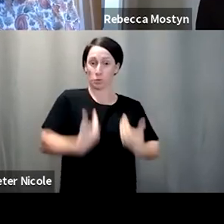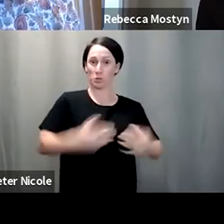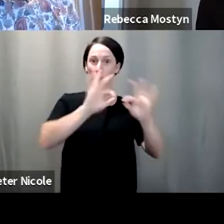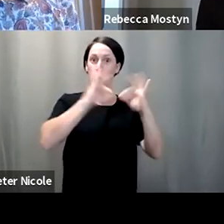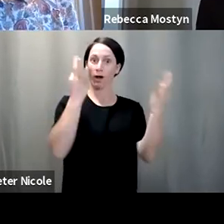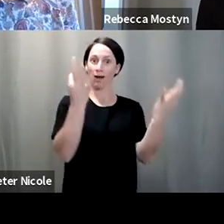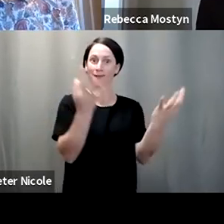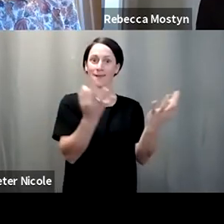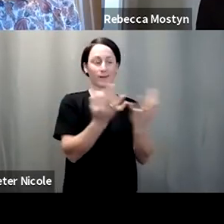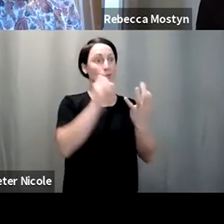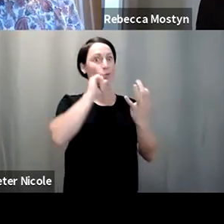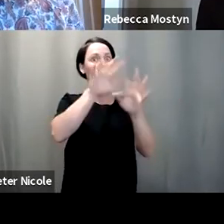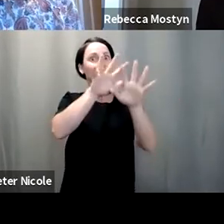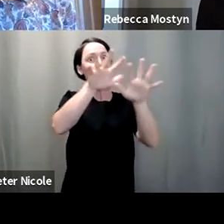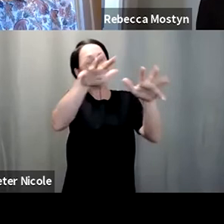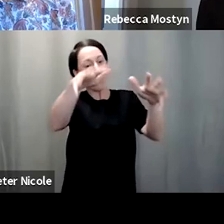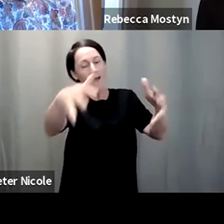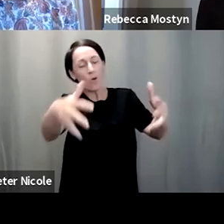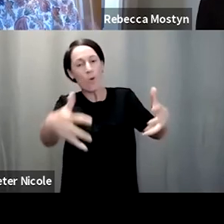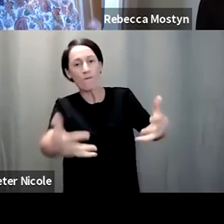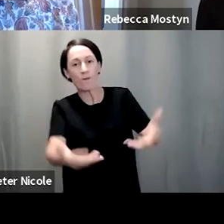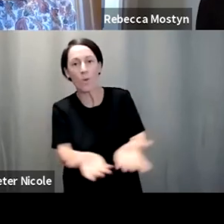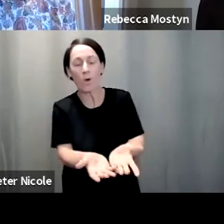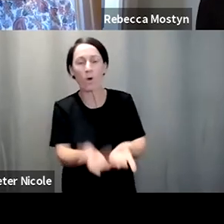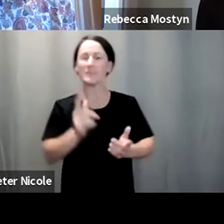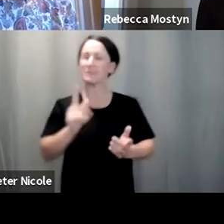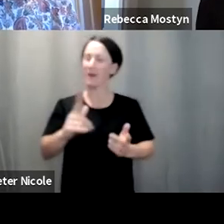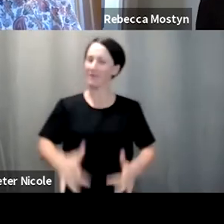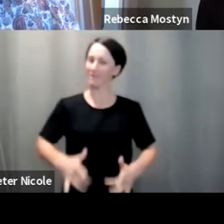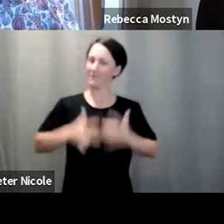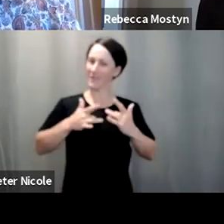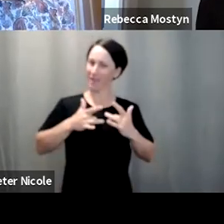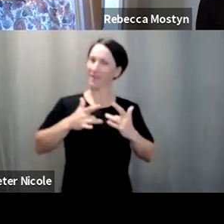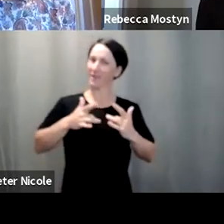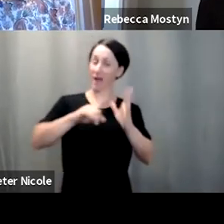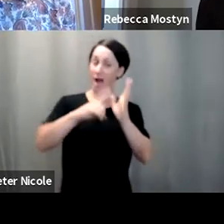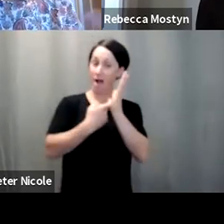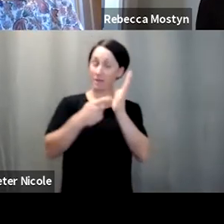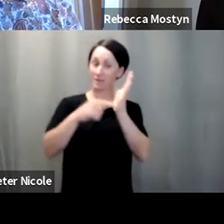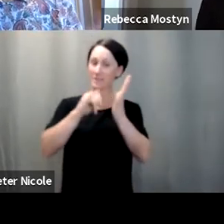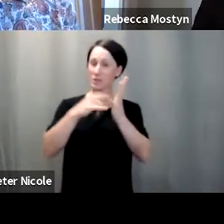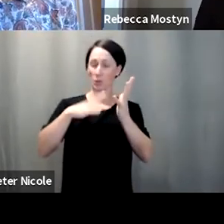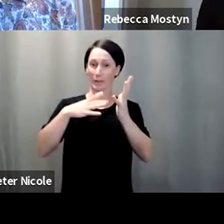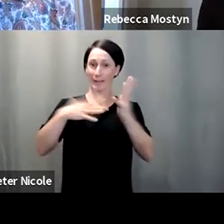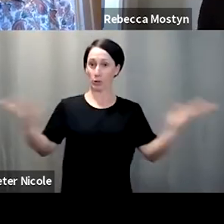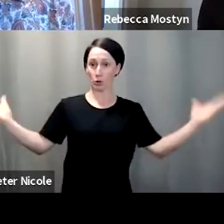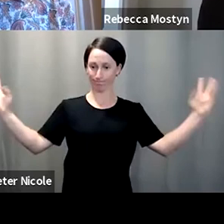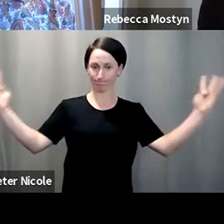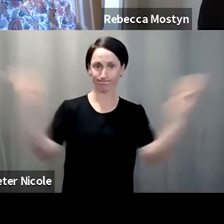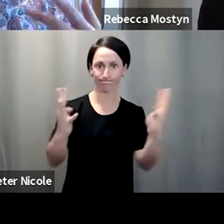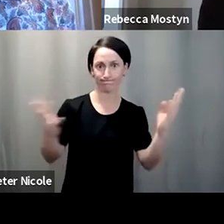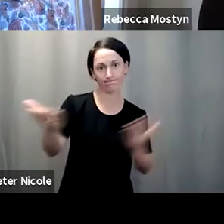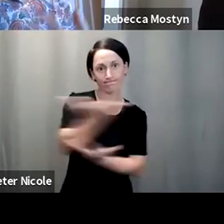And we're going to have to come together as a sector and really figure out collectively, in